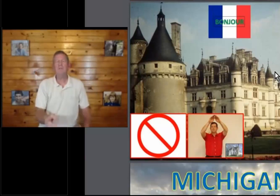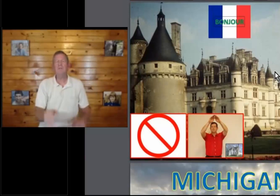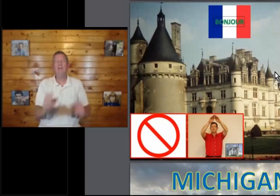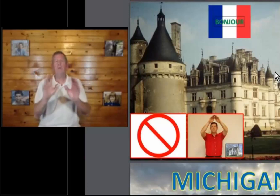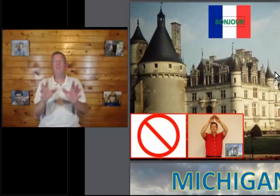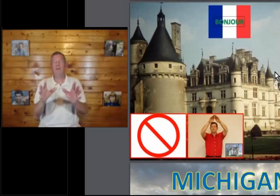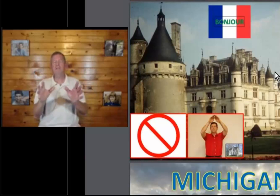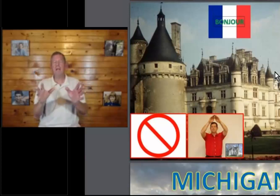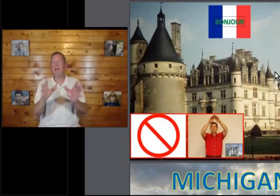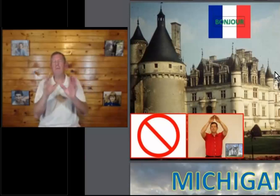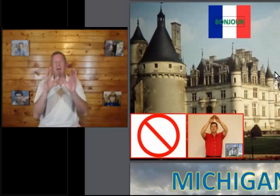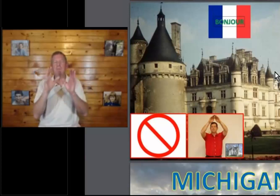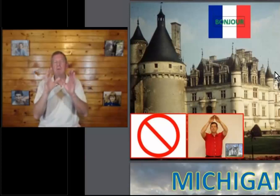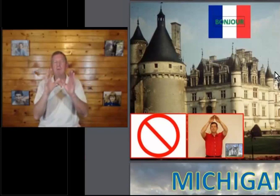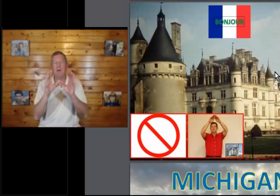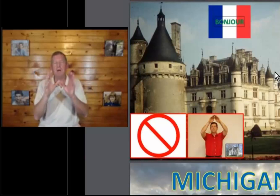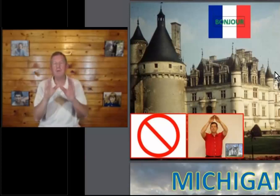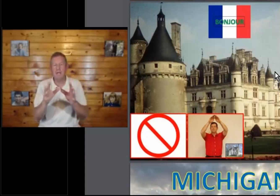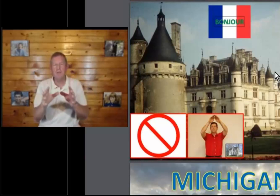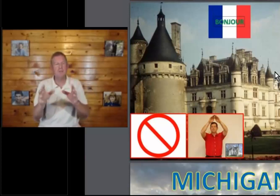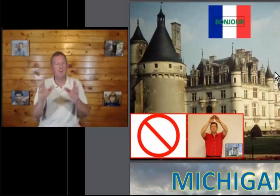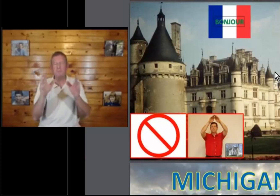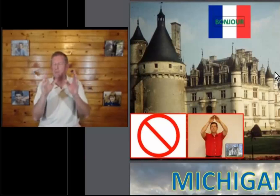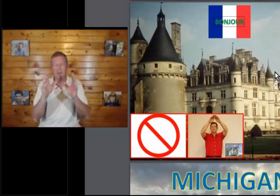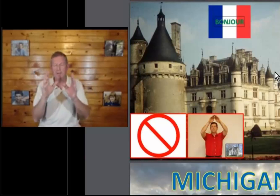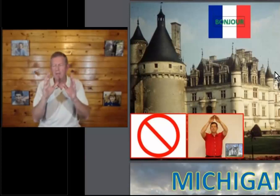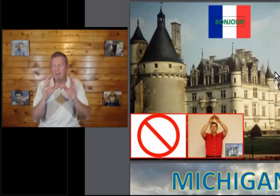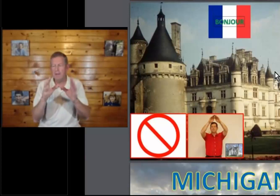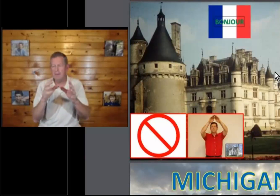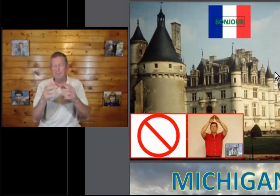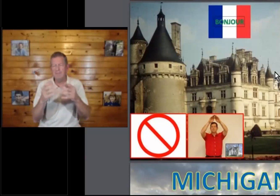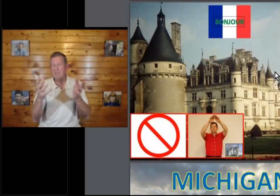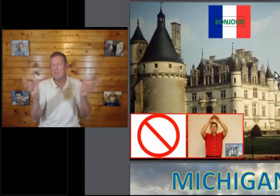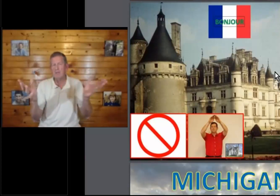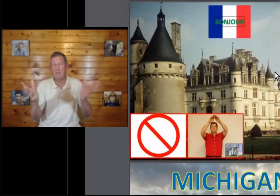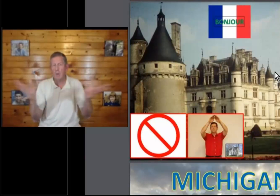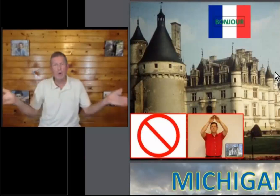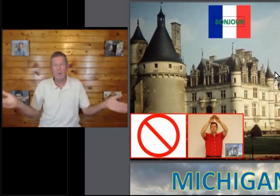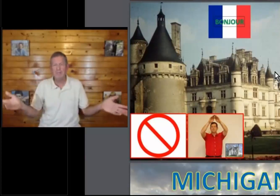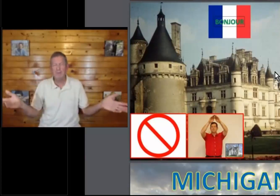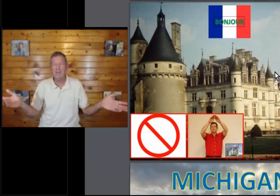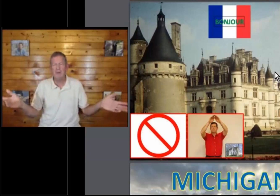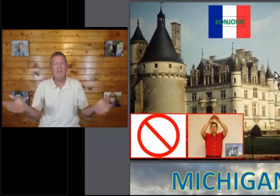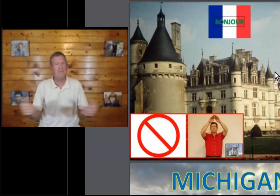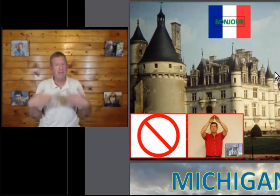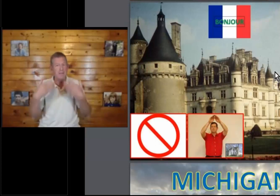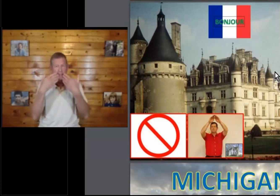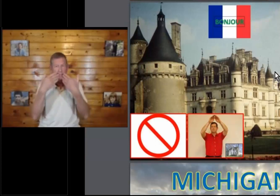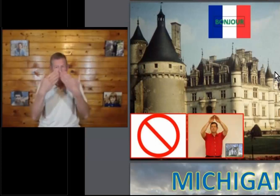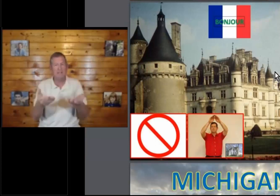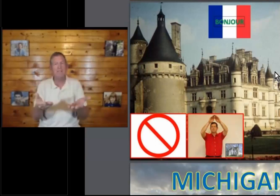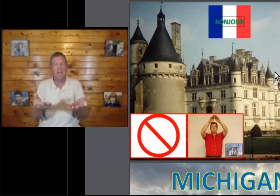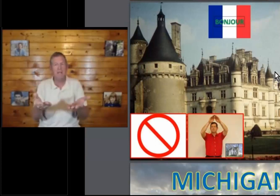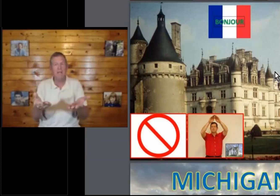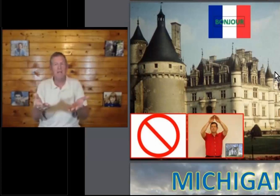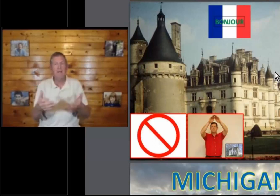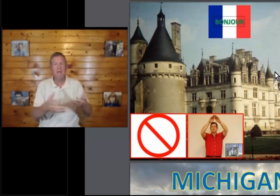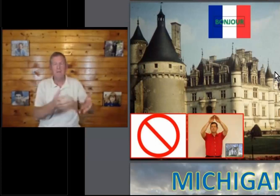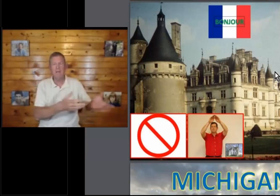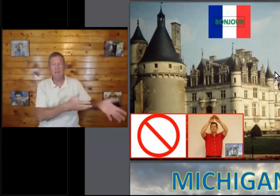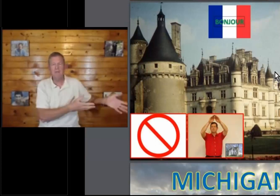So just what I'm going to, I don't expect you to understand this. I don't expect you to necessarily learn this right now. You'd have to imitate the things I